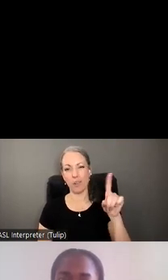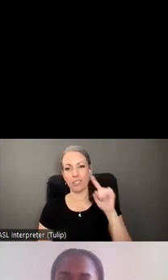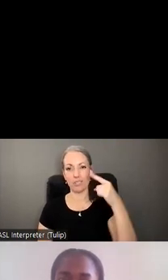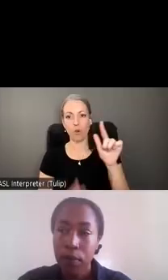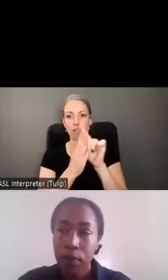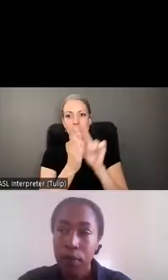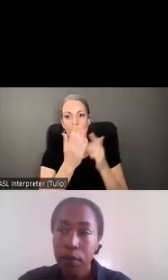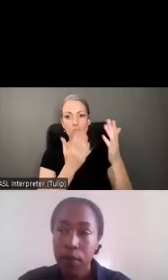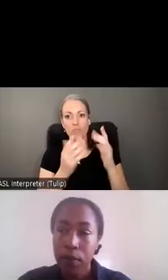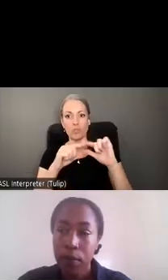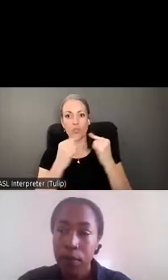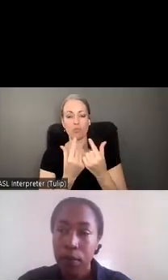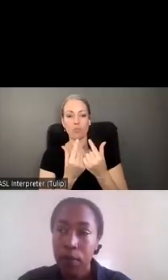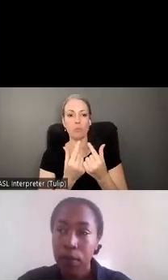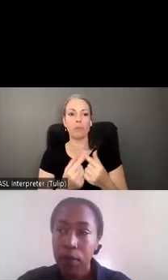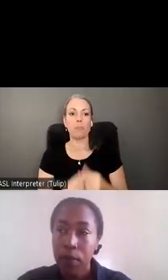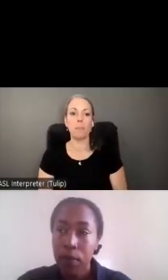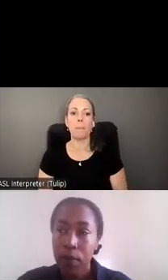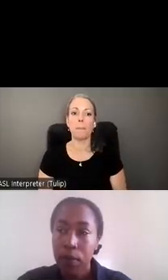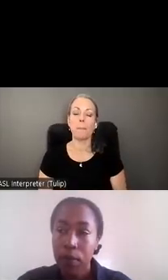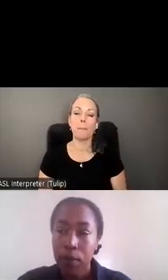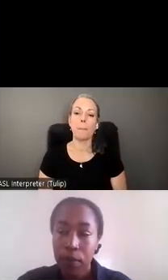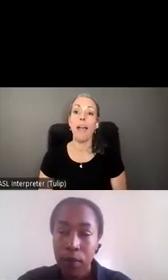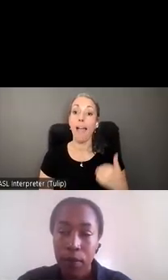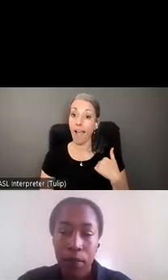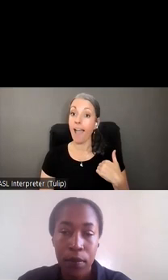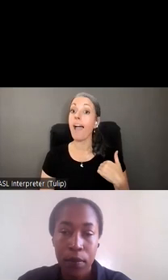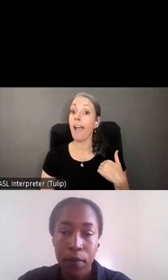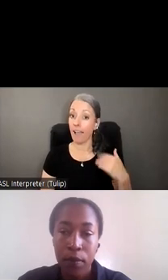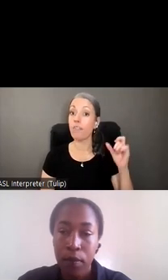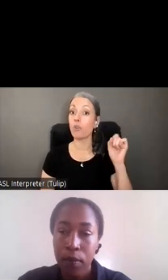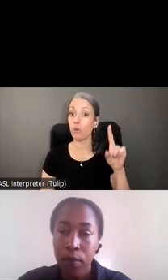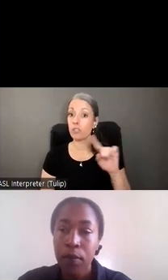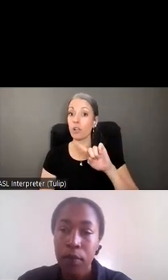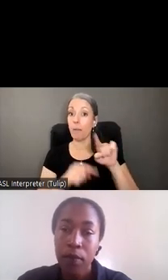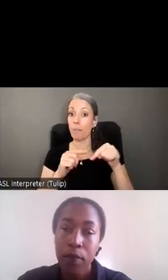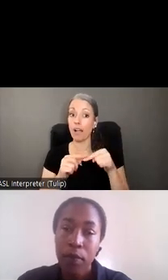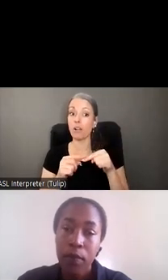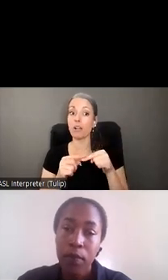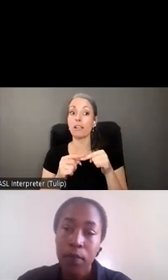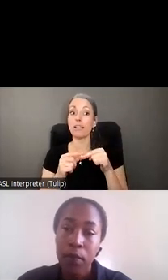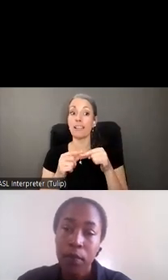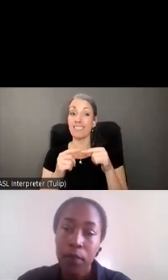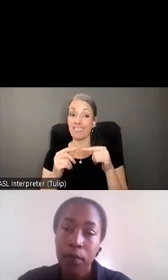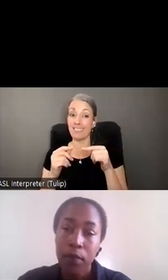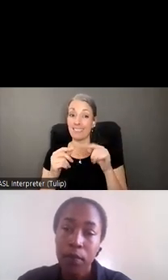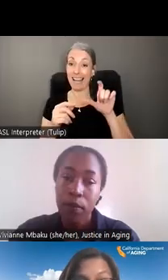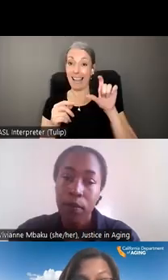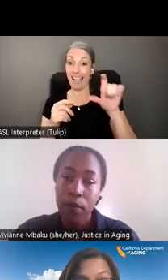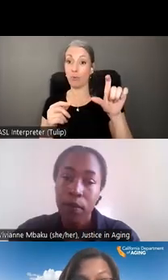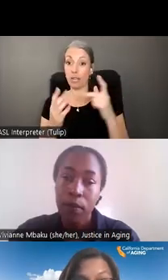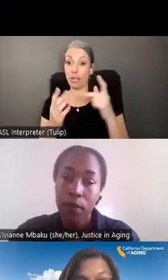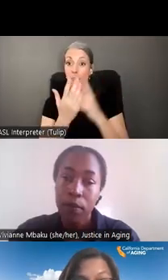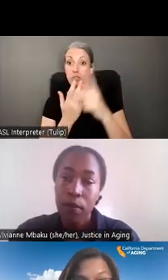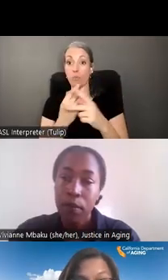services work group i have a question about the equity principles which i loved and thank you